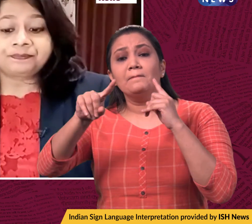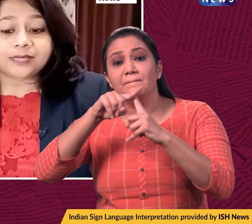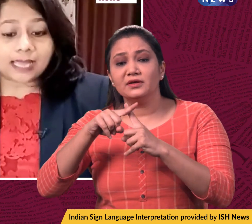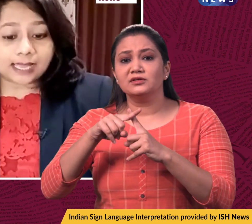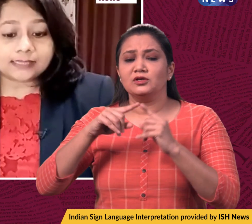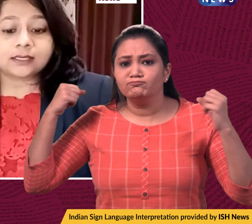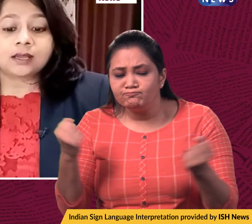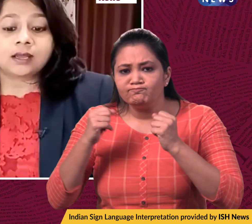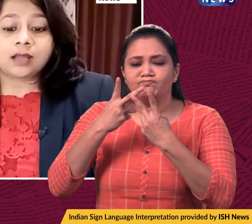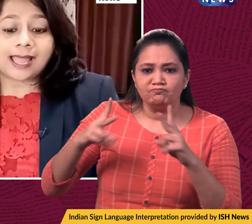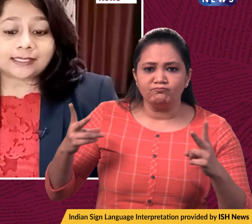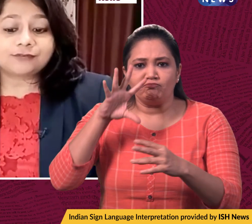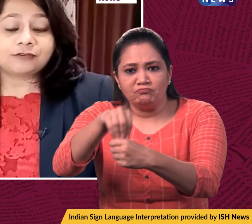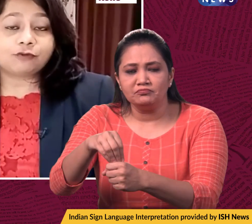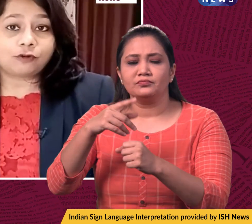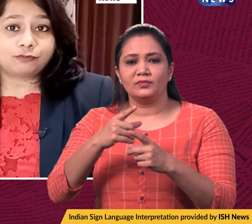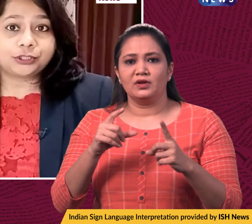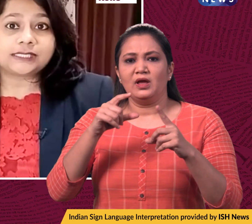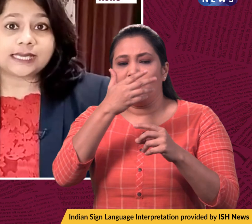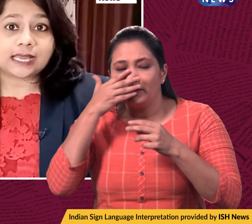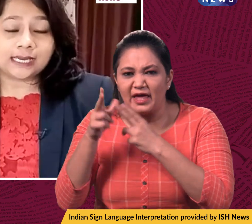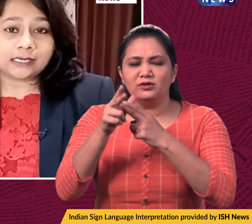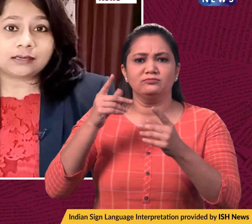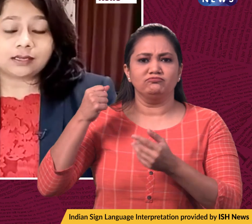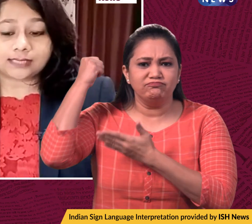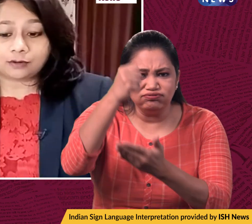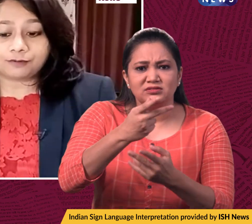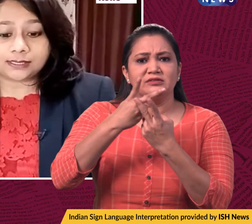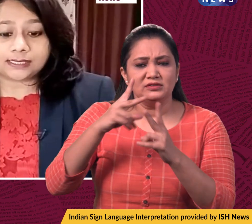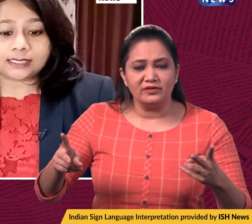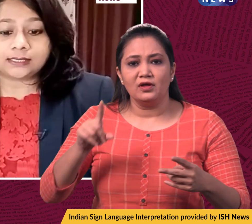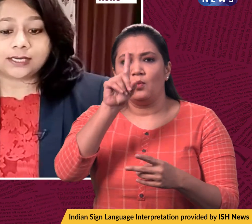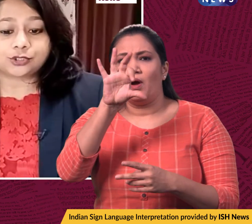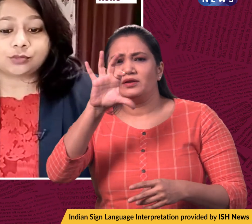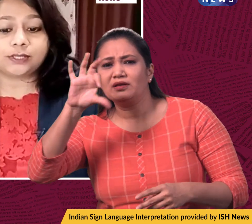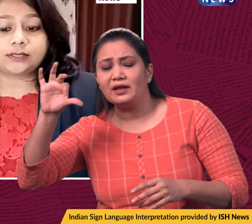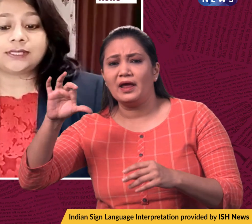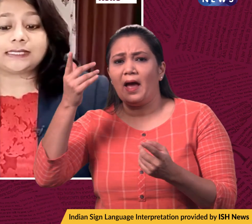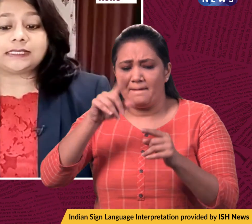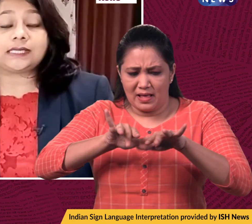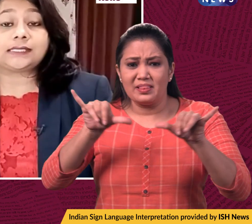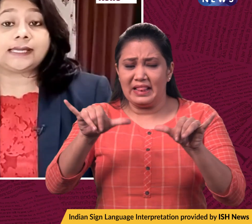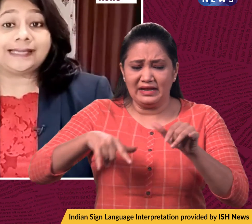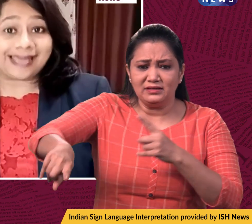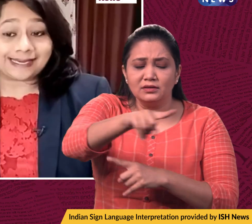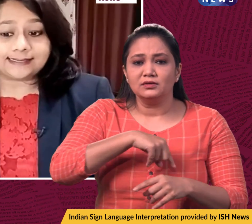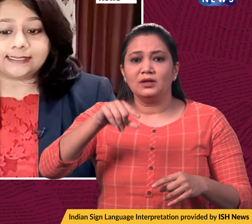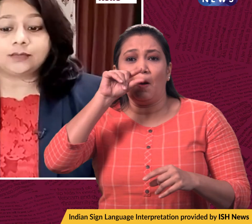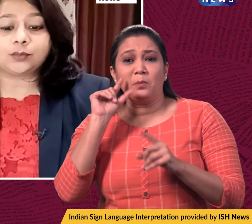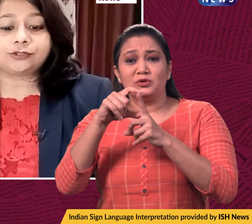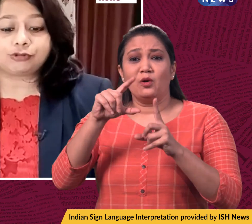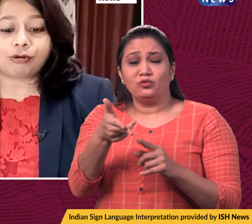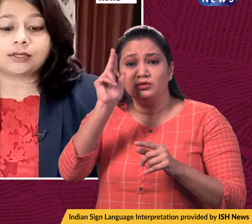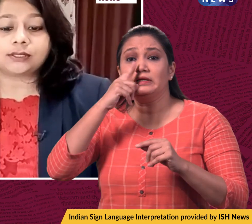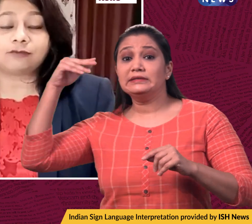laundering and active involvement in terror funding in connection with a 1999 land